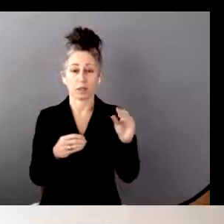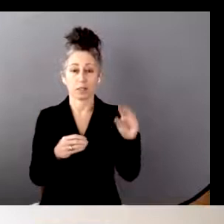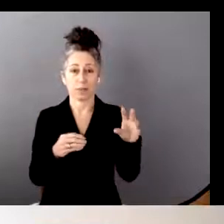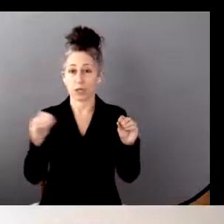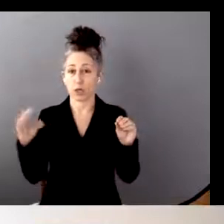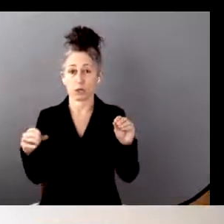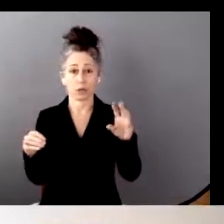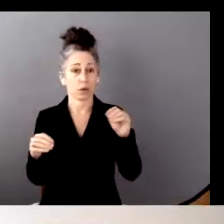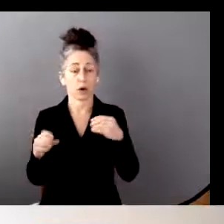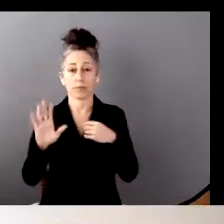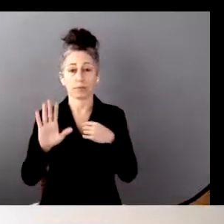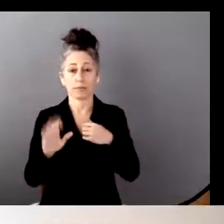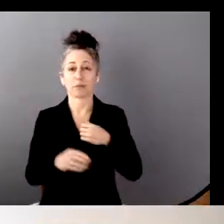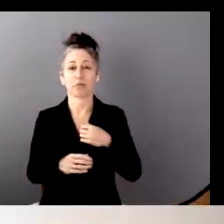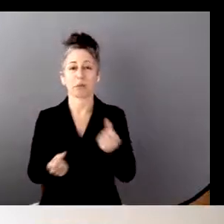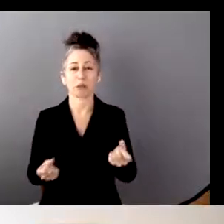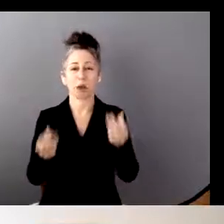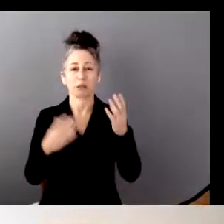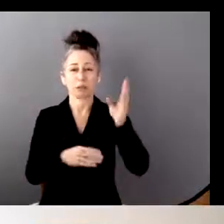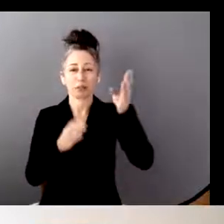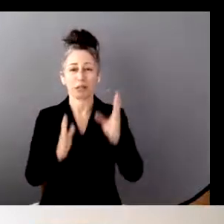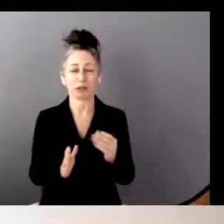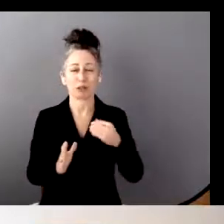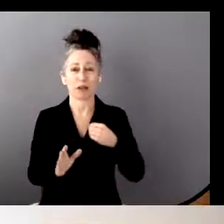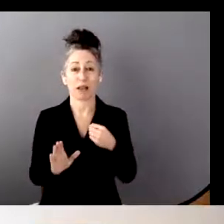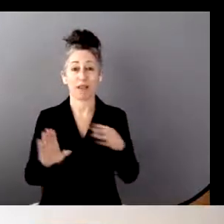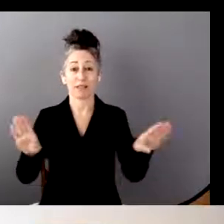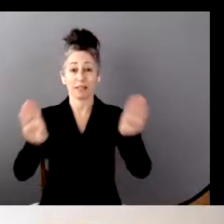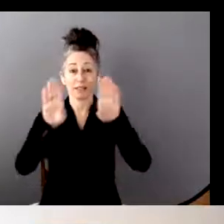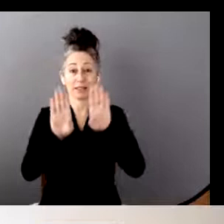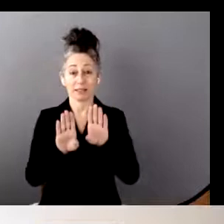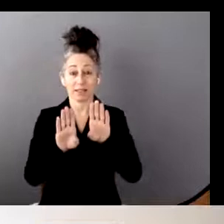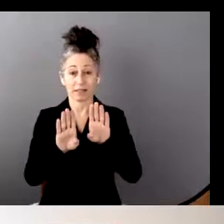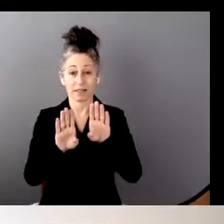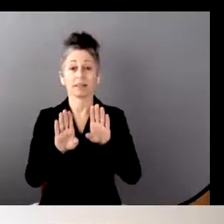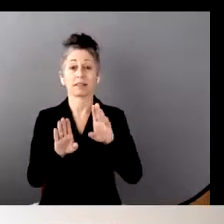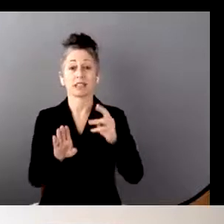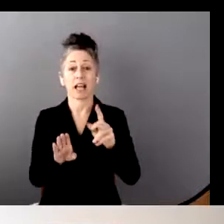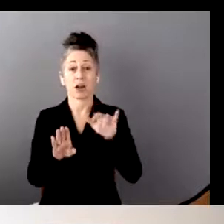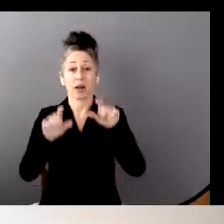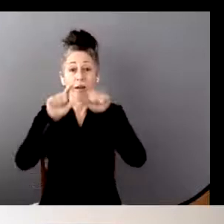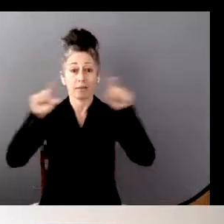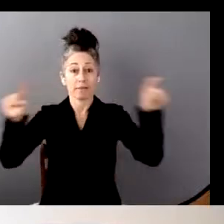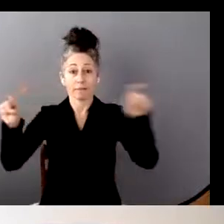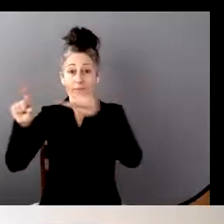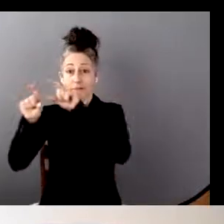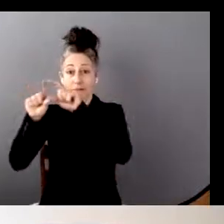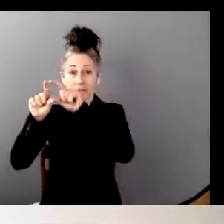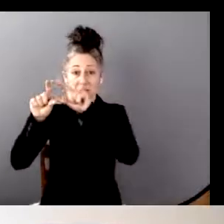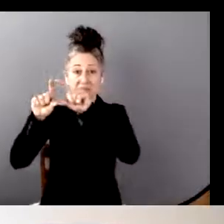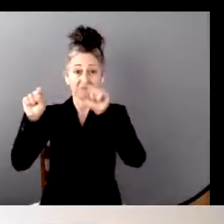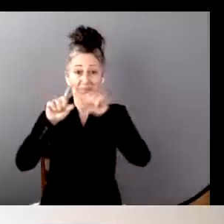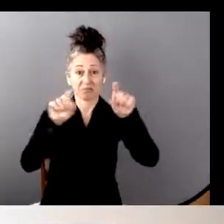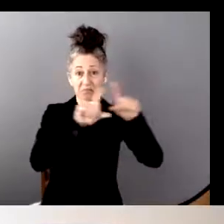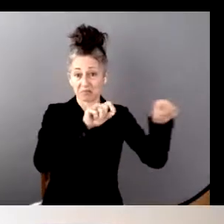do side-by-side mode, or you can view in a gallery across the top. Zoom has a lot of flexibility with what you see.